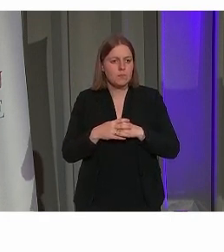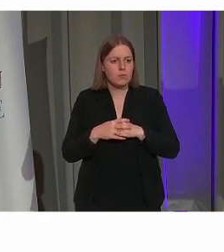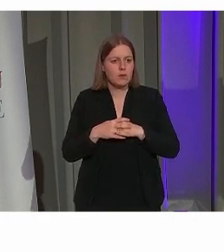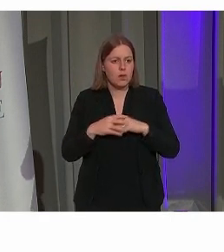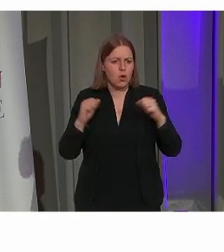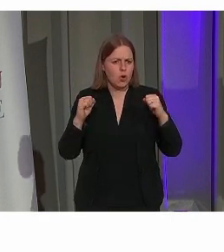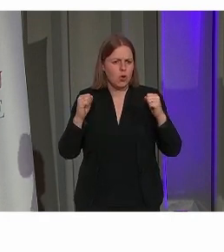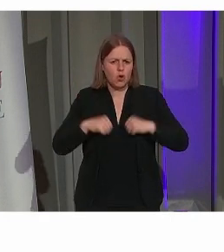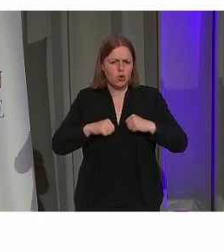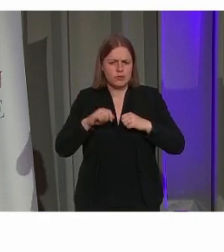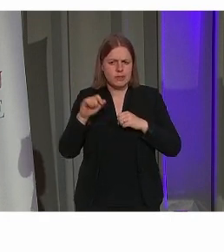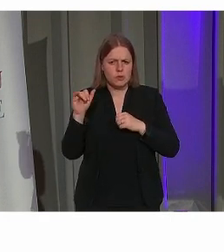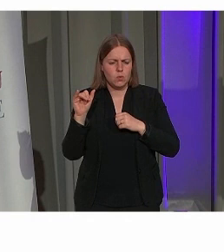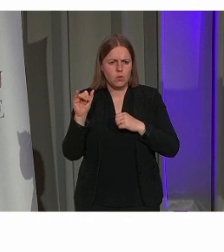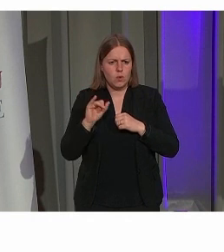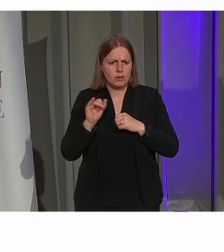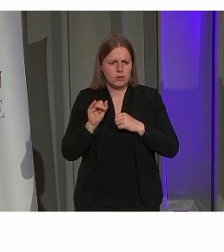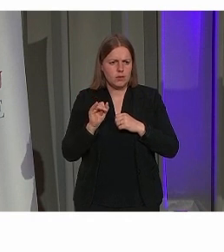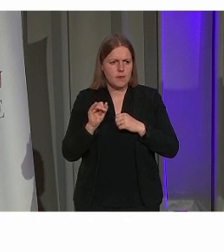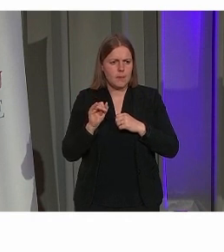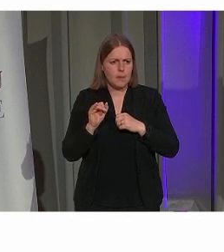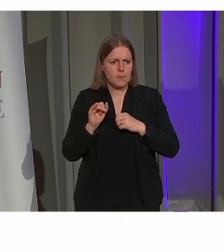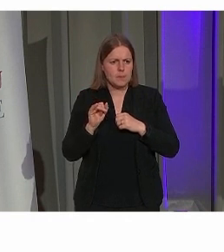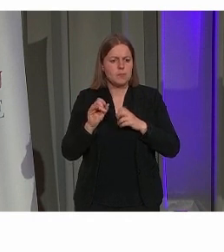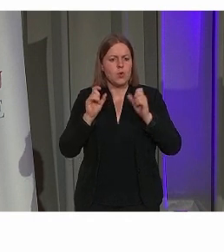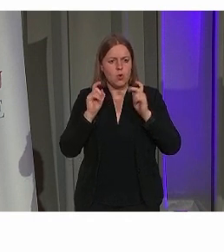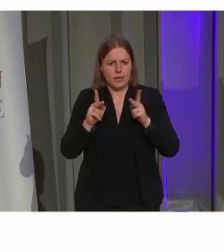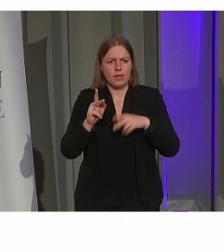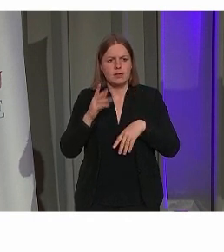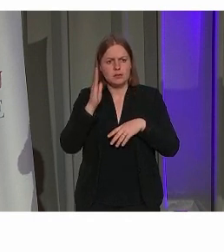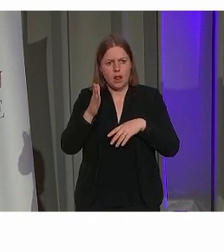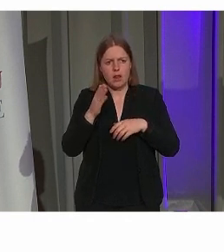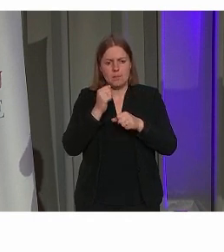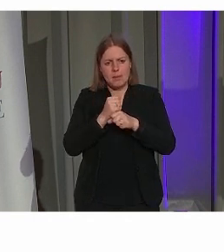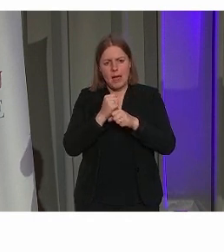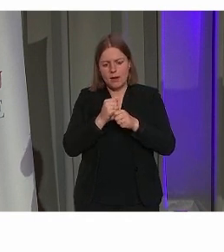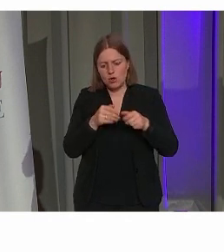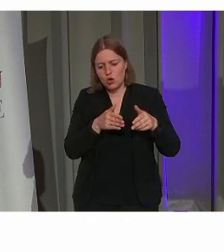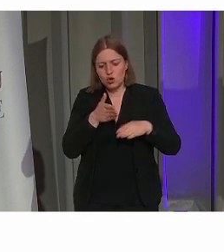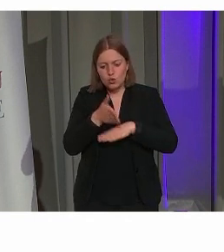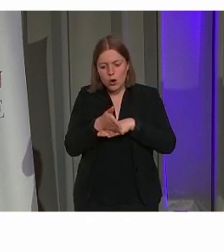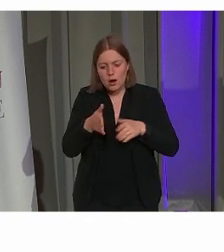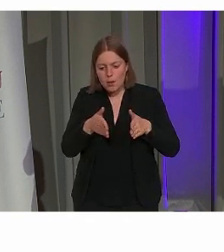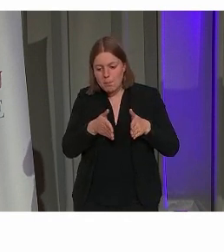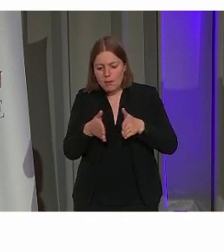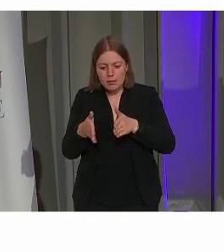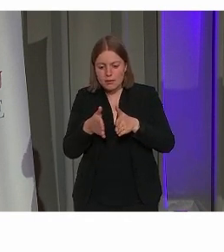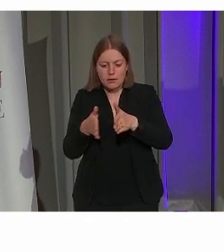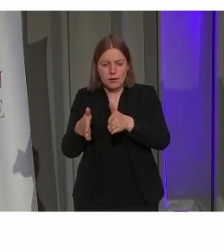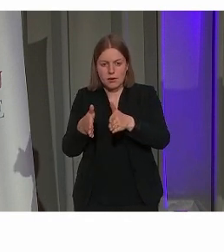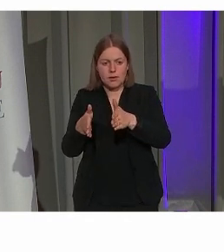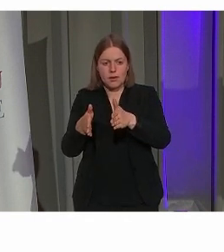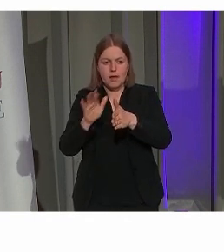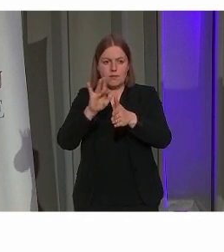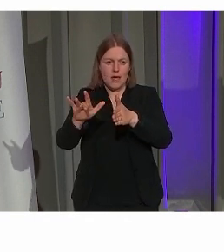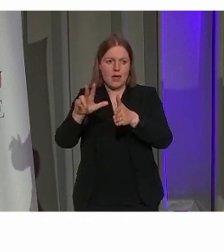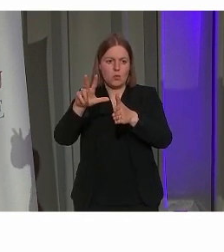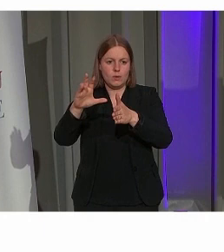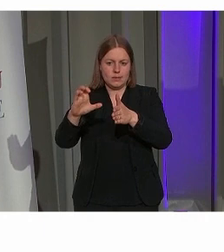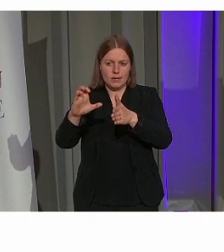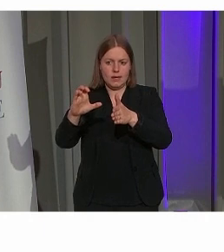The conclusion was that, well, we came to an accessible